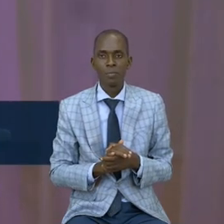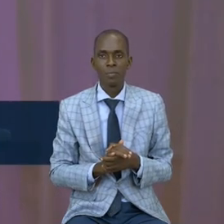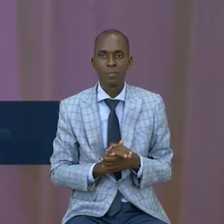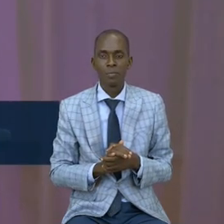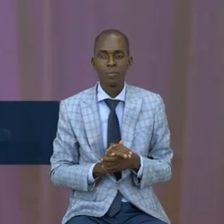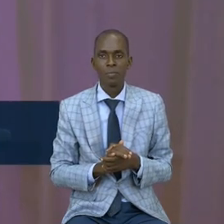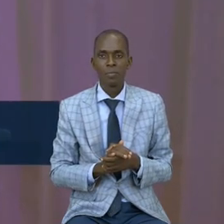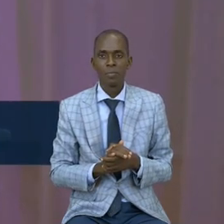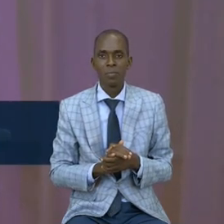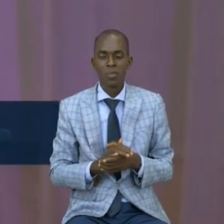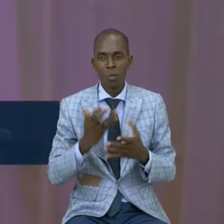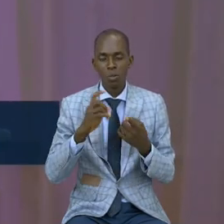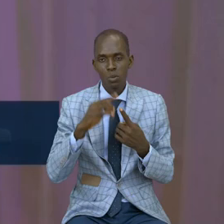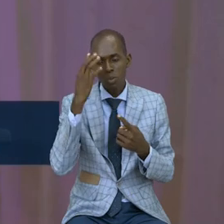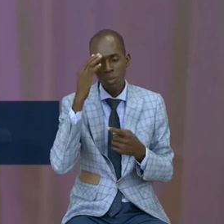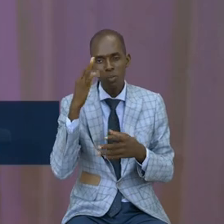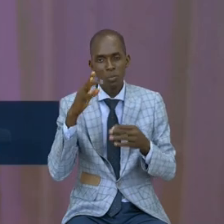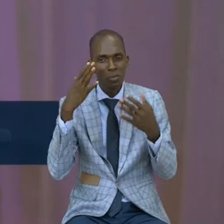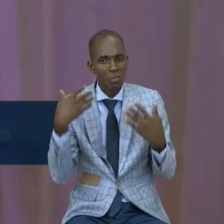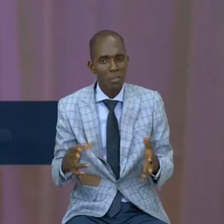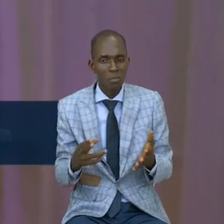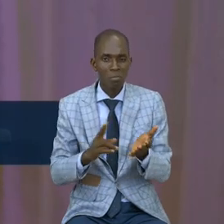the right hand, at the